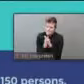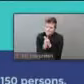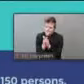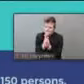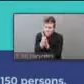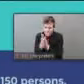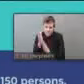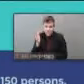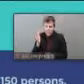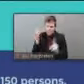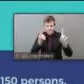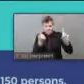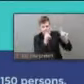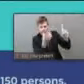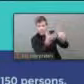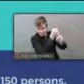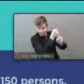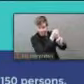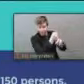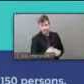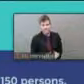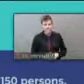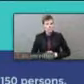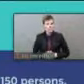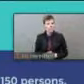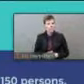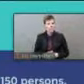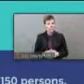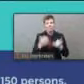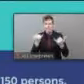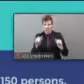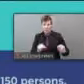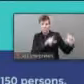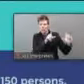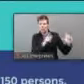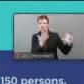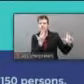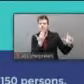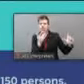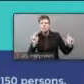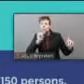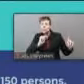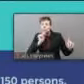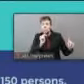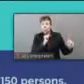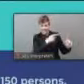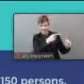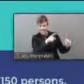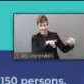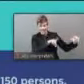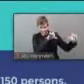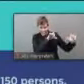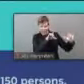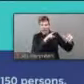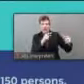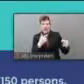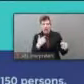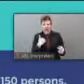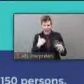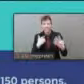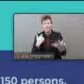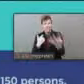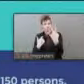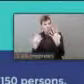All right, I just want to try to, given that we've got 4 colors and that we've also changed